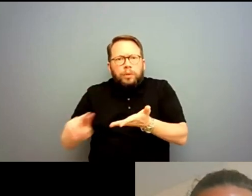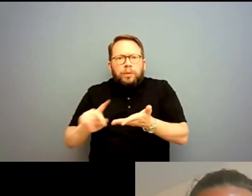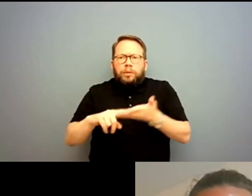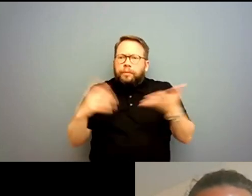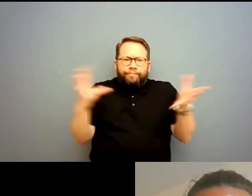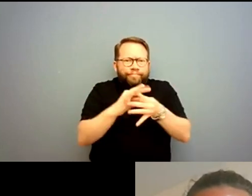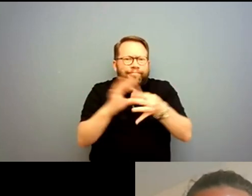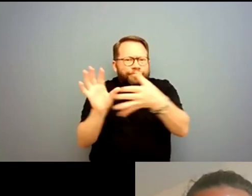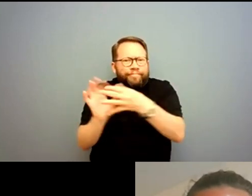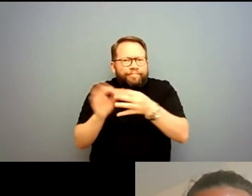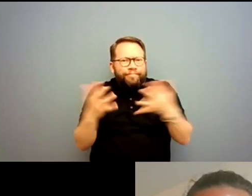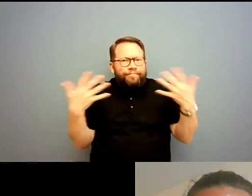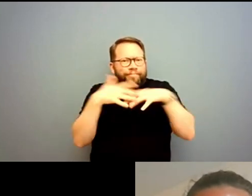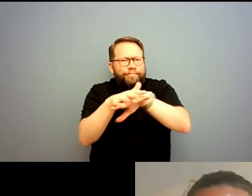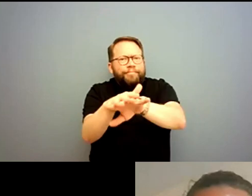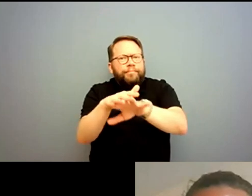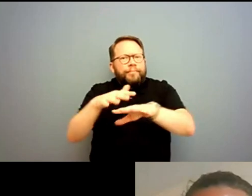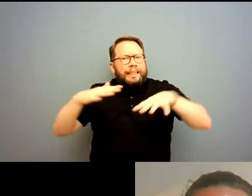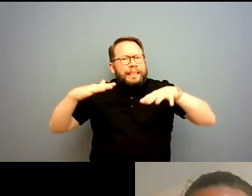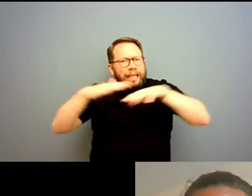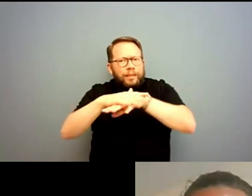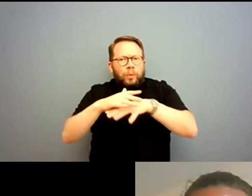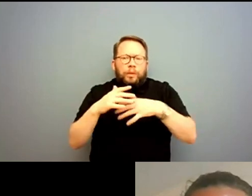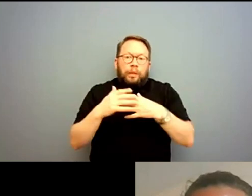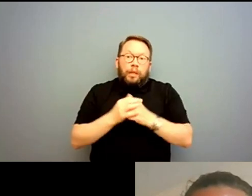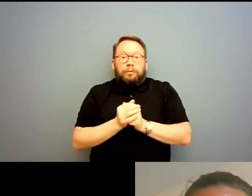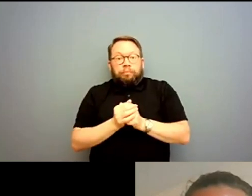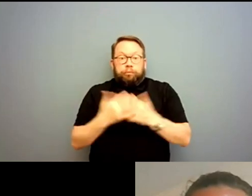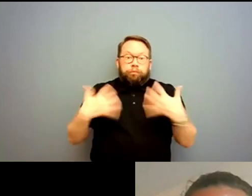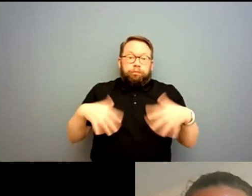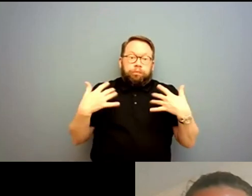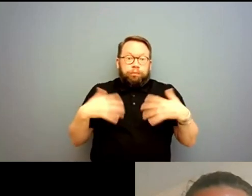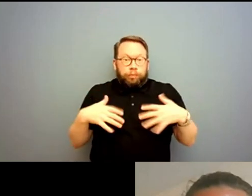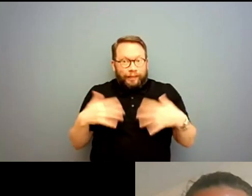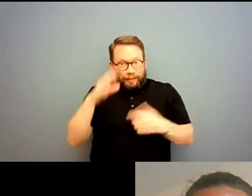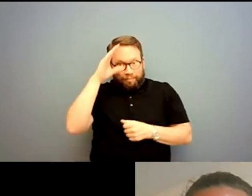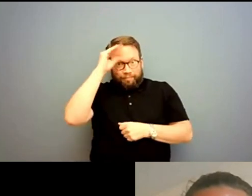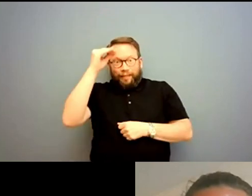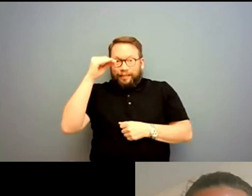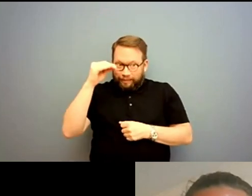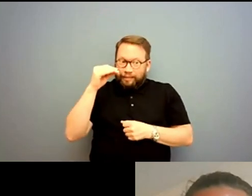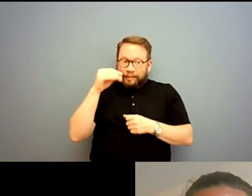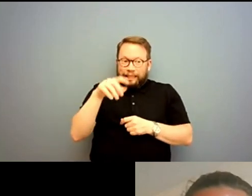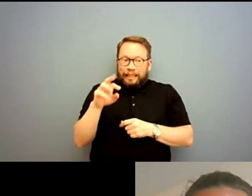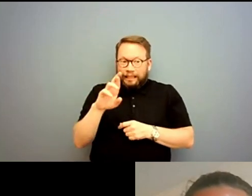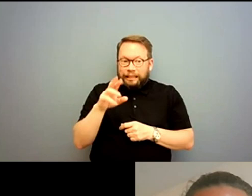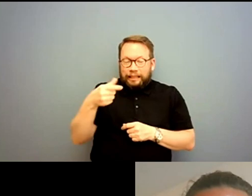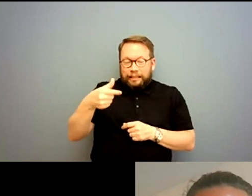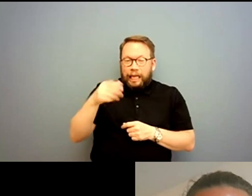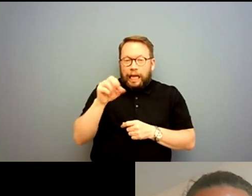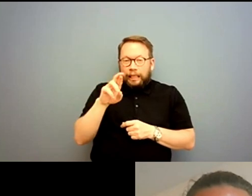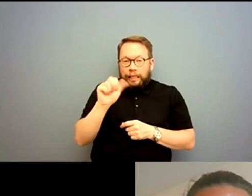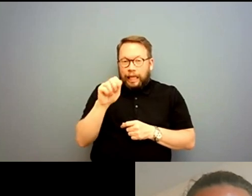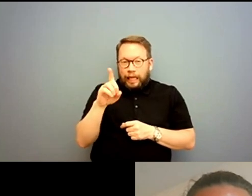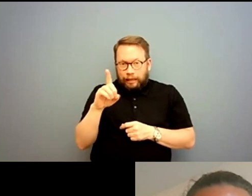That's a great question. And actually, that's one of the questions we're addressing this week. All of the